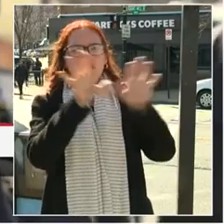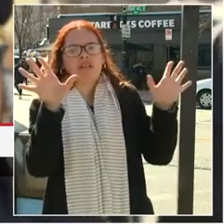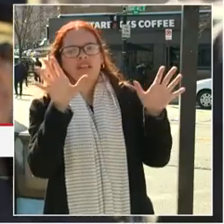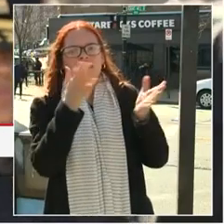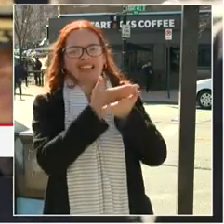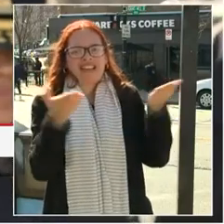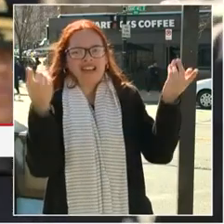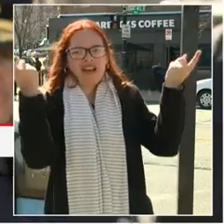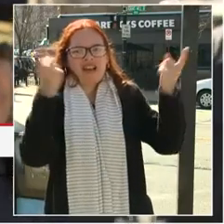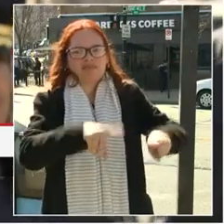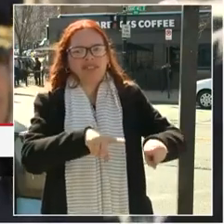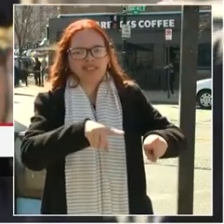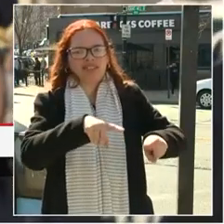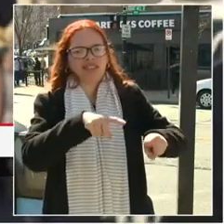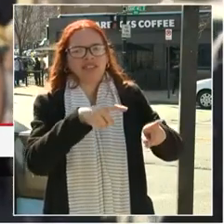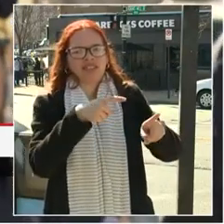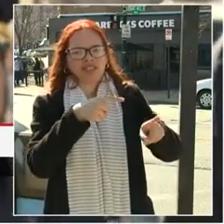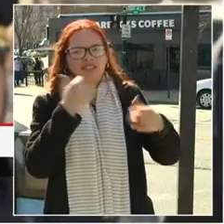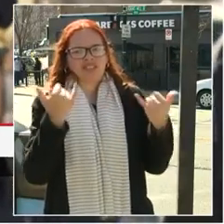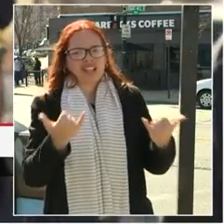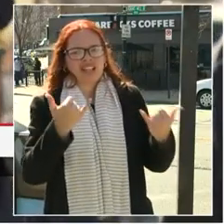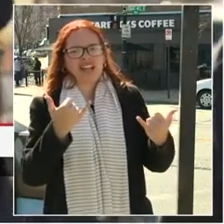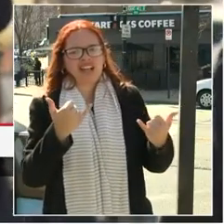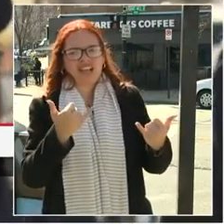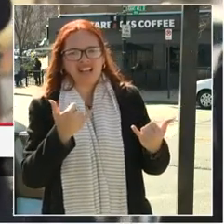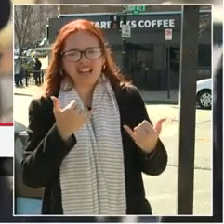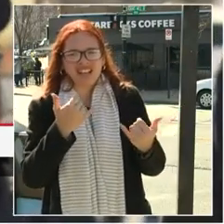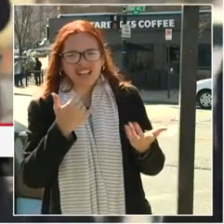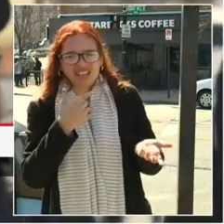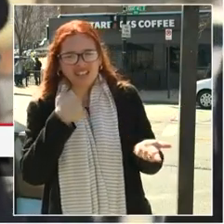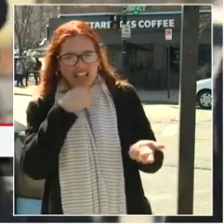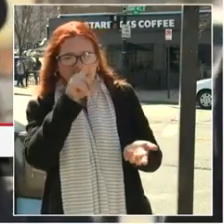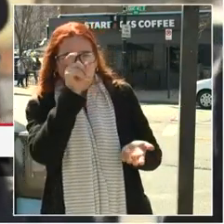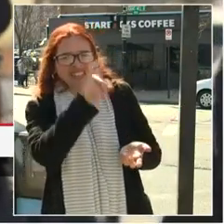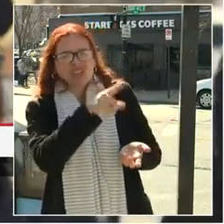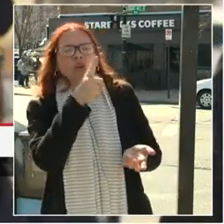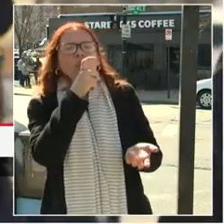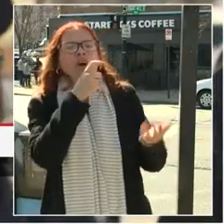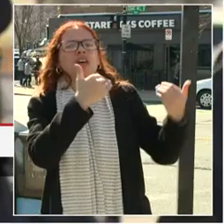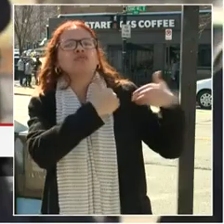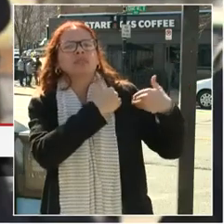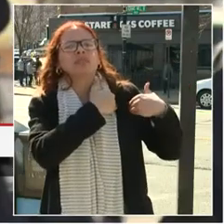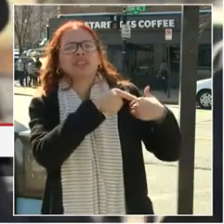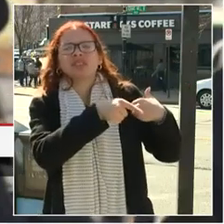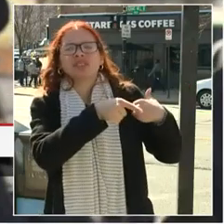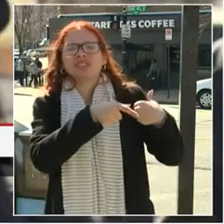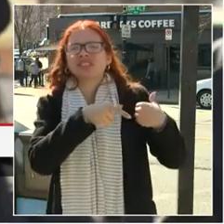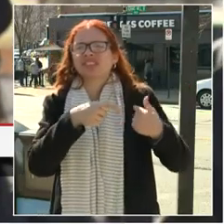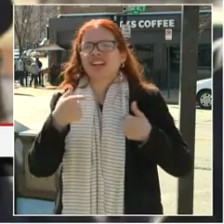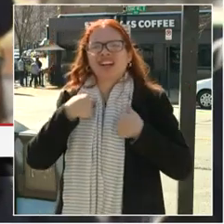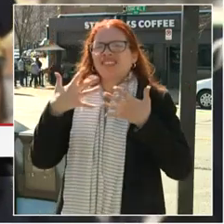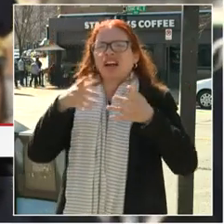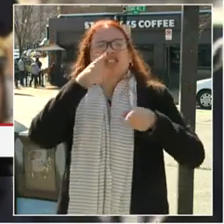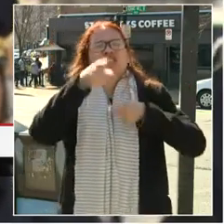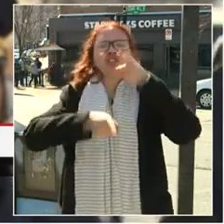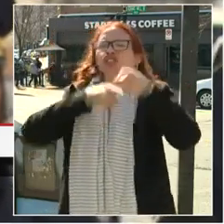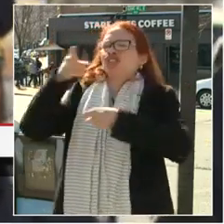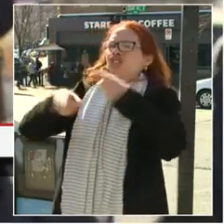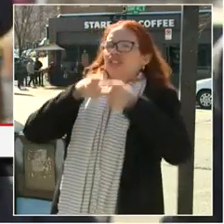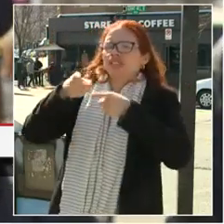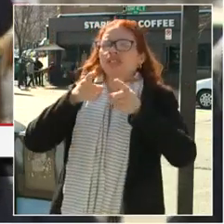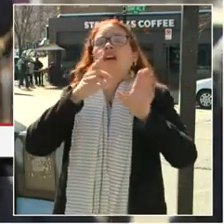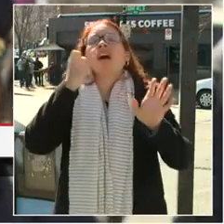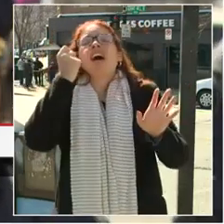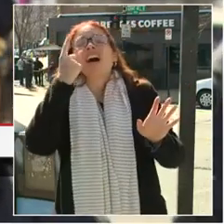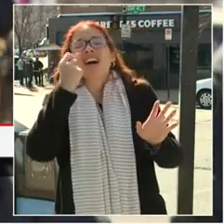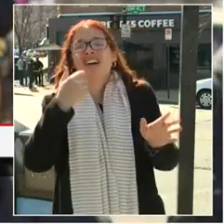asked if you bear any responsibility for that. Now, he said he didn't want to point fingers here, but he did note multiple times that a member from your